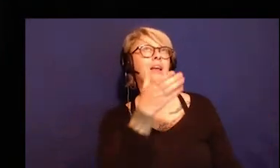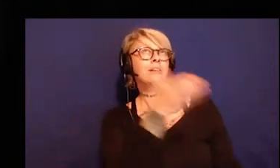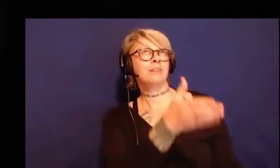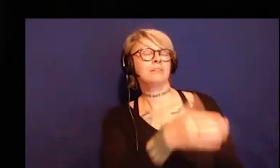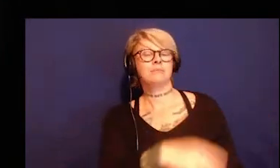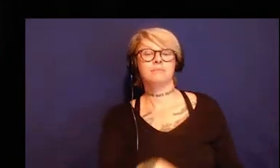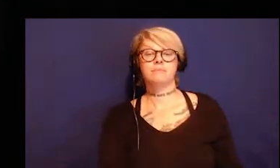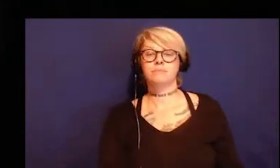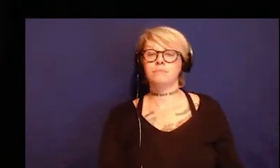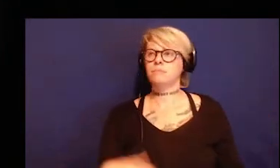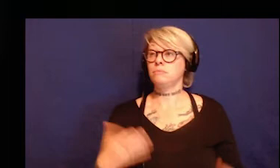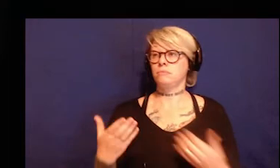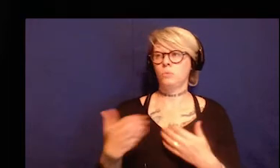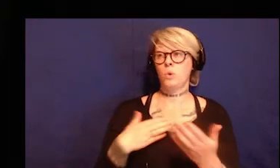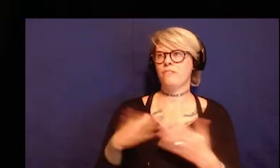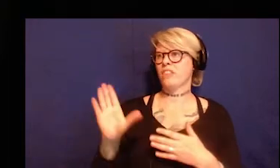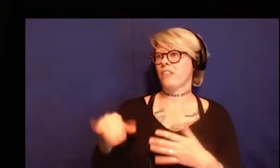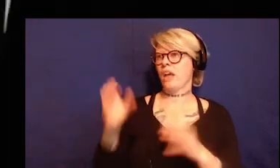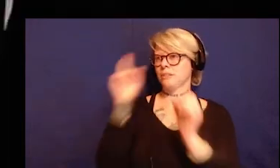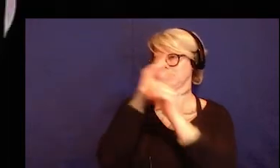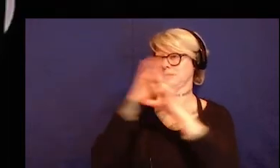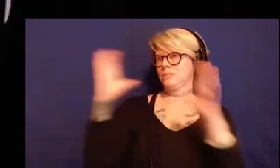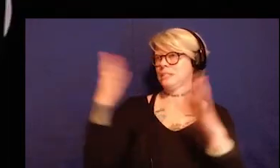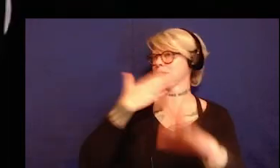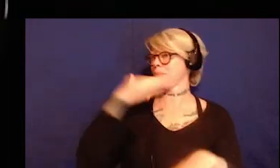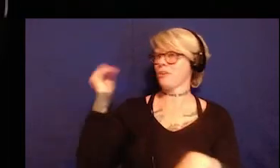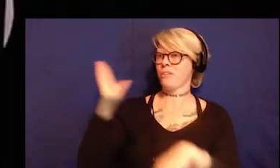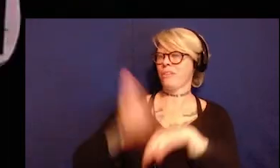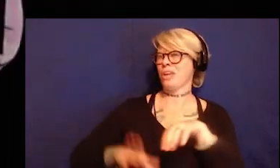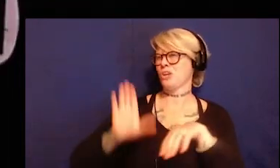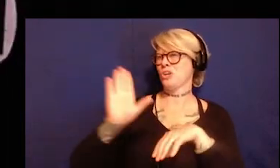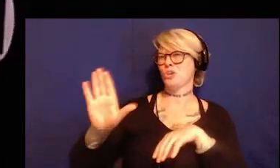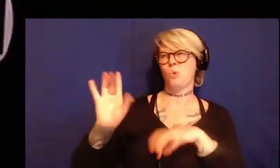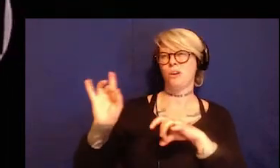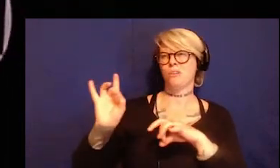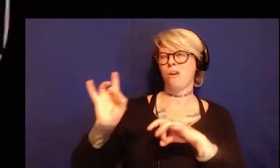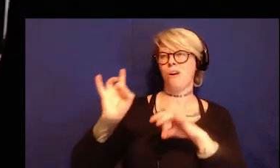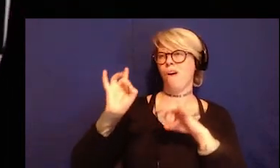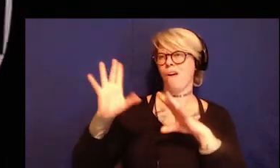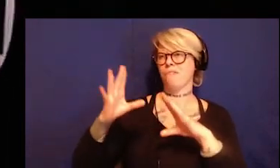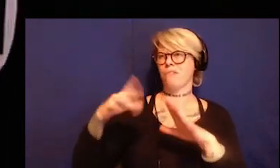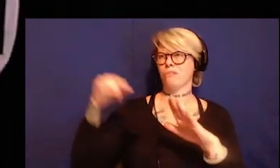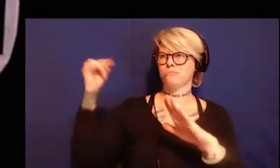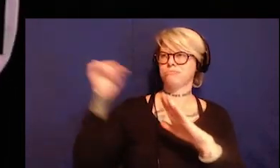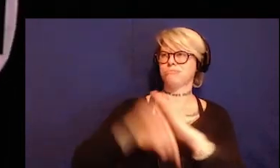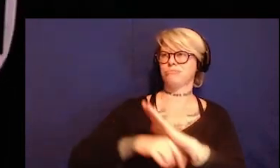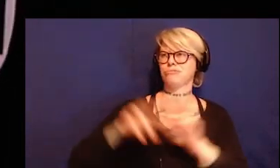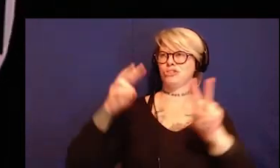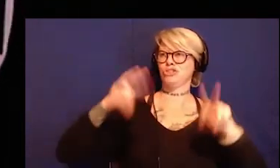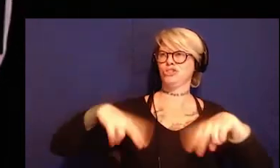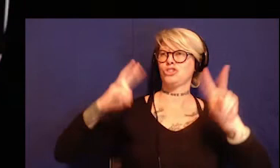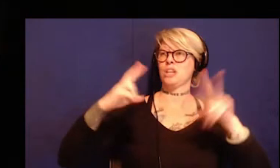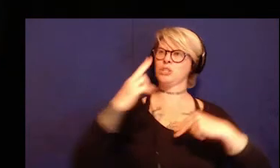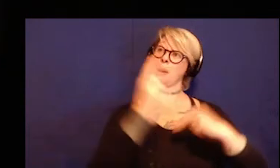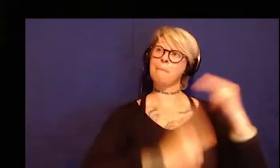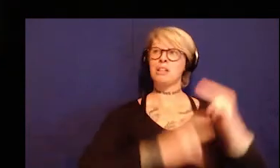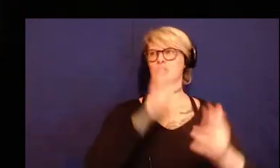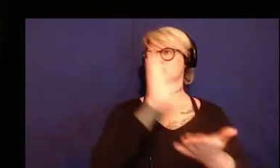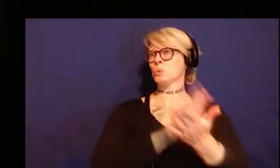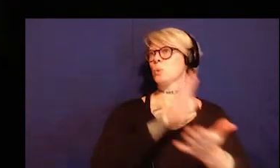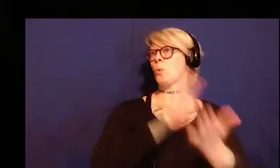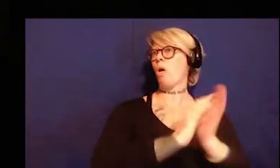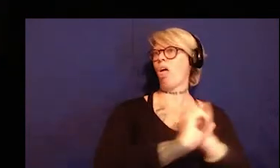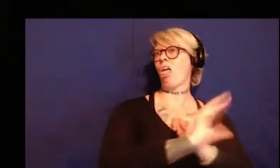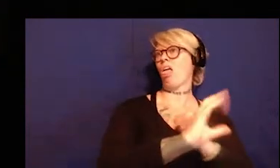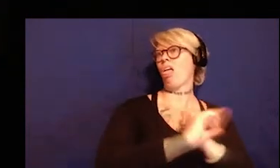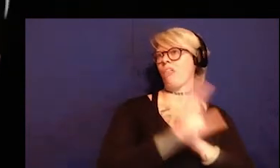Well, whatever idealized image I have is better than the bizarre build-a-school infomercial mindset you have. Okay, yeah. Let's start